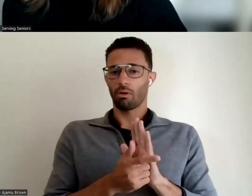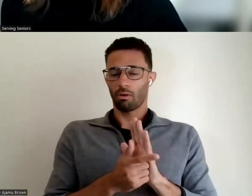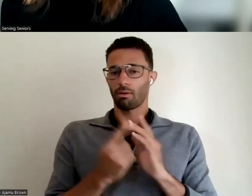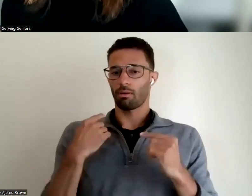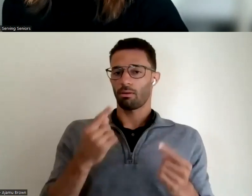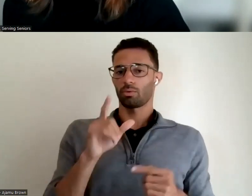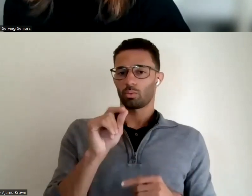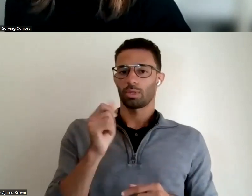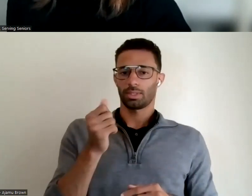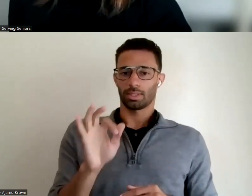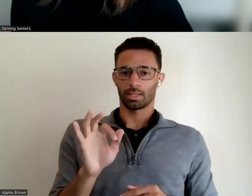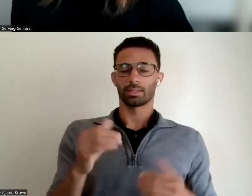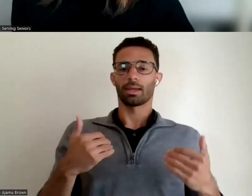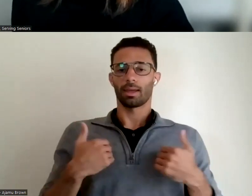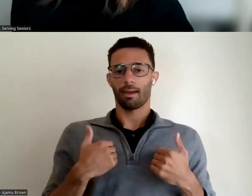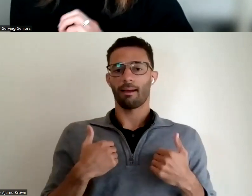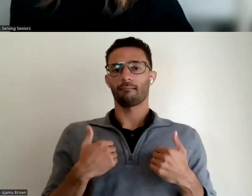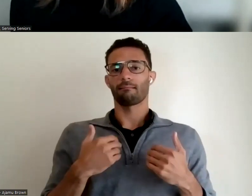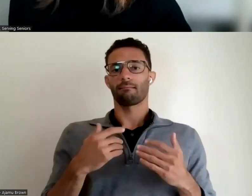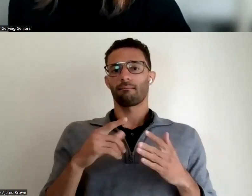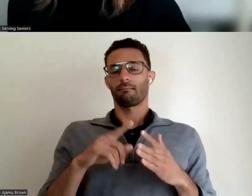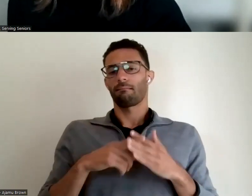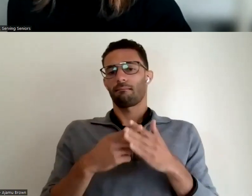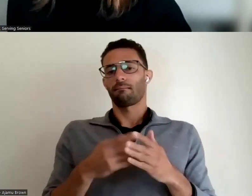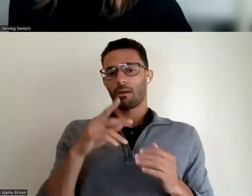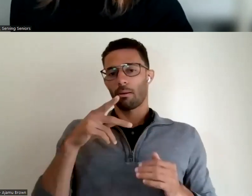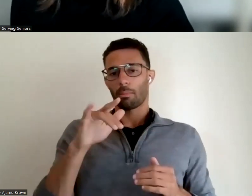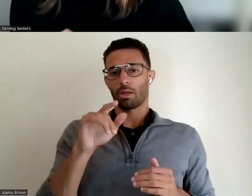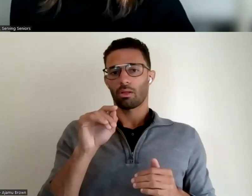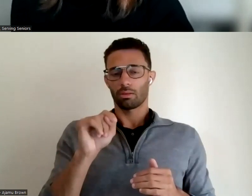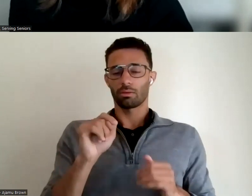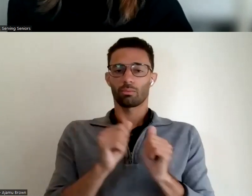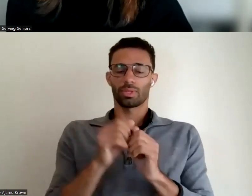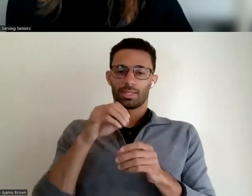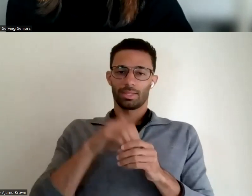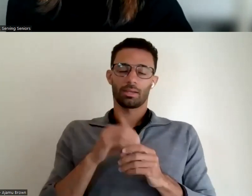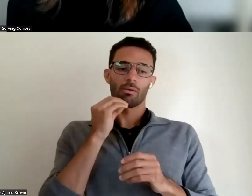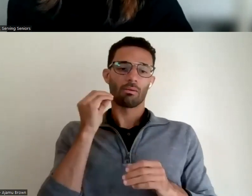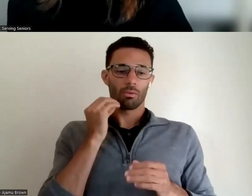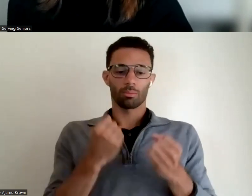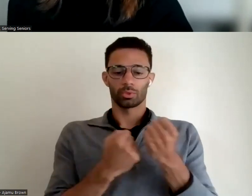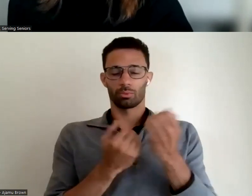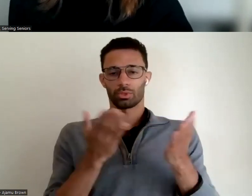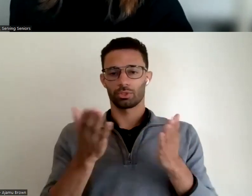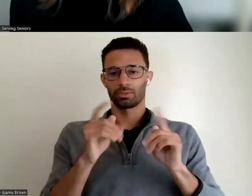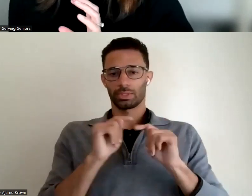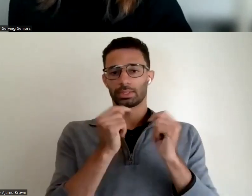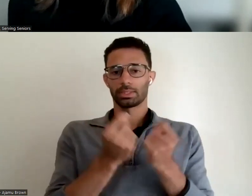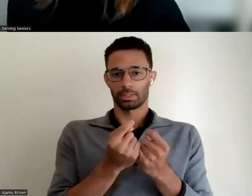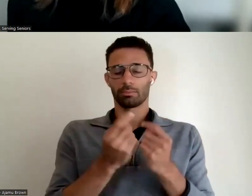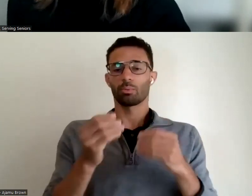do have a pilot with the county where their in-home support services team will be providing services at